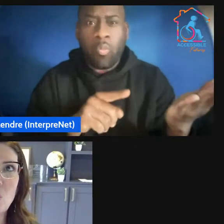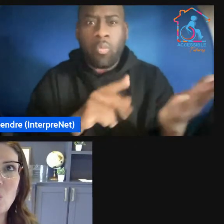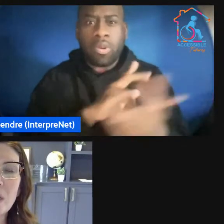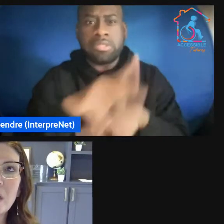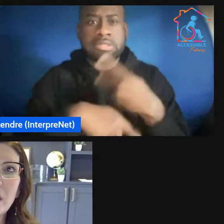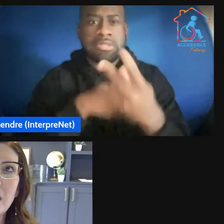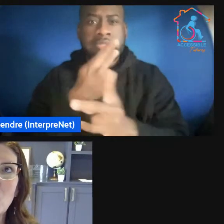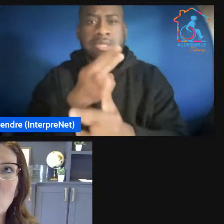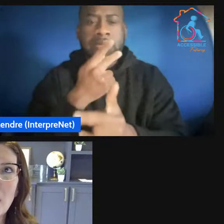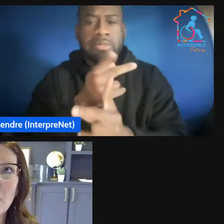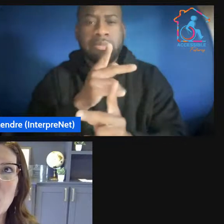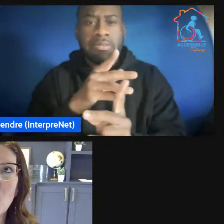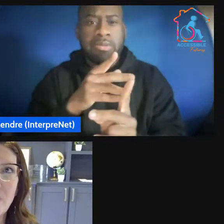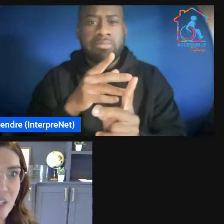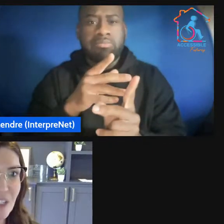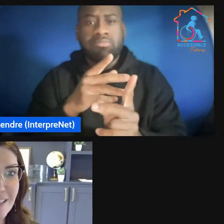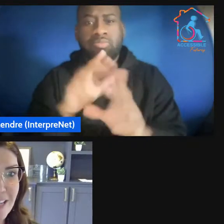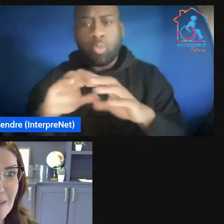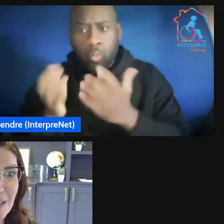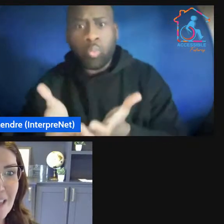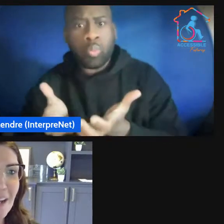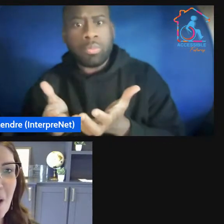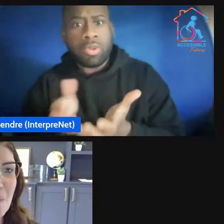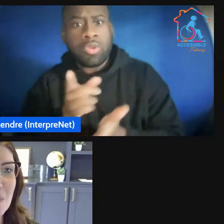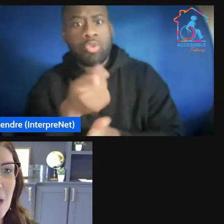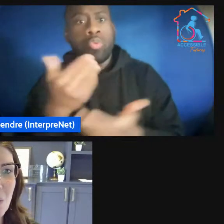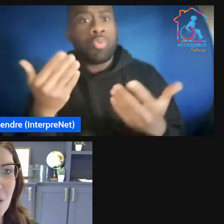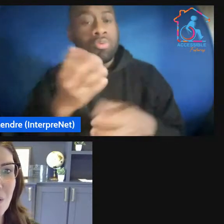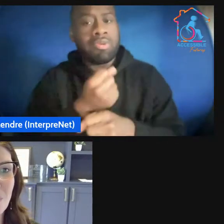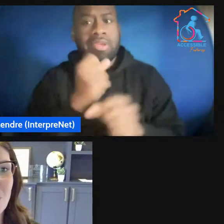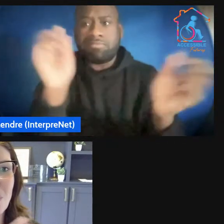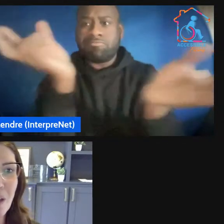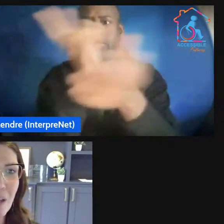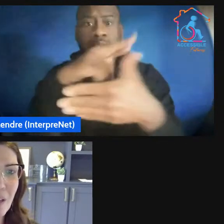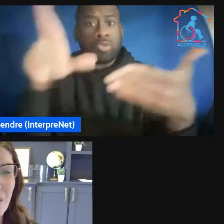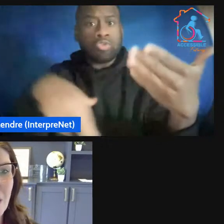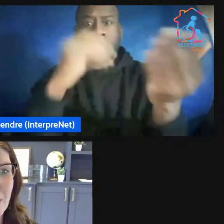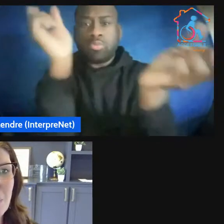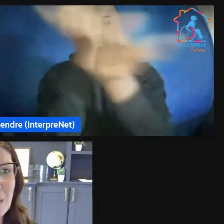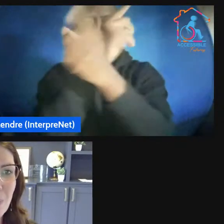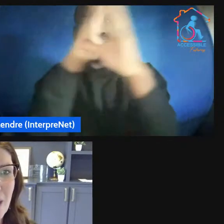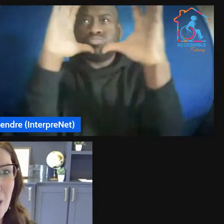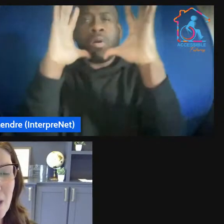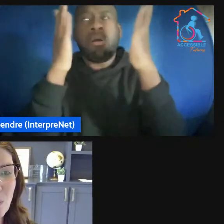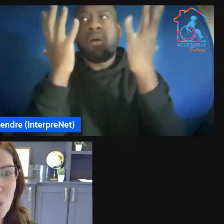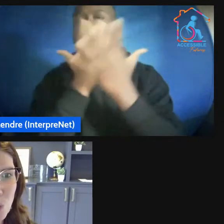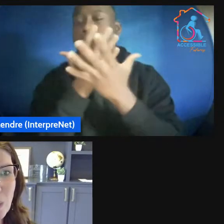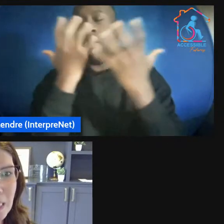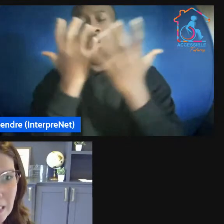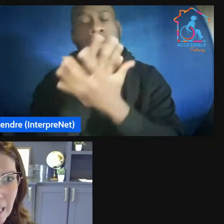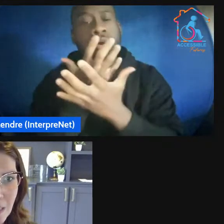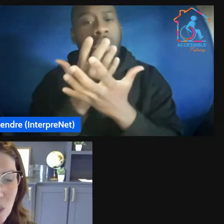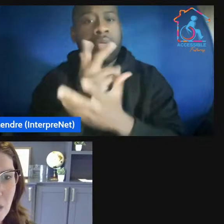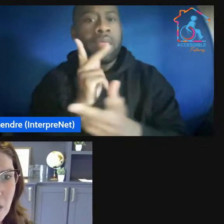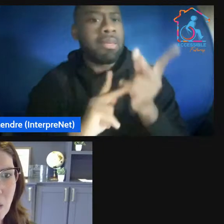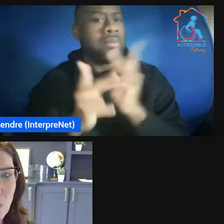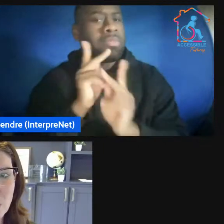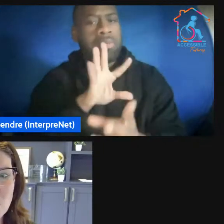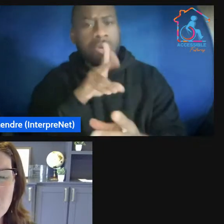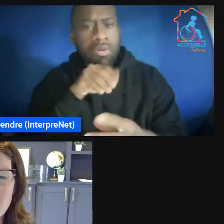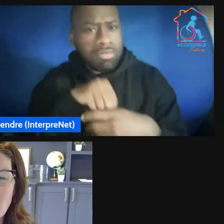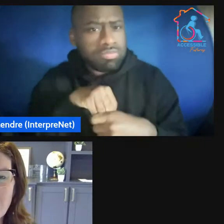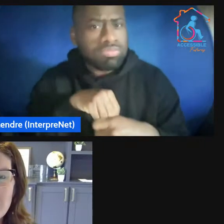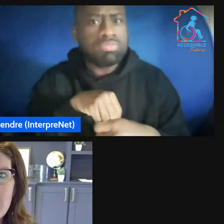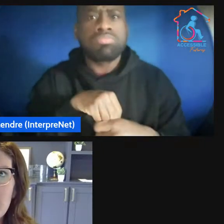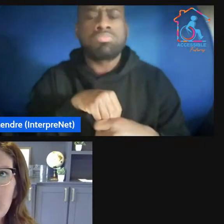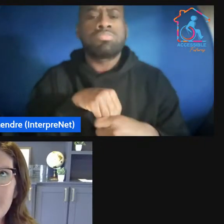get this really incredible vision statement that comes out of the people that are truly engaged and